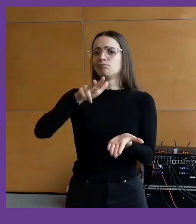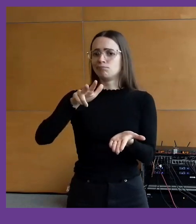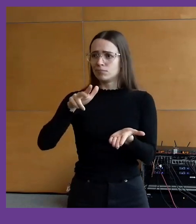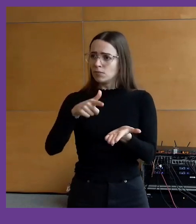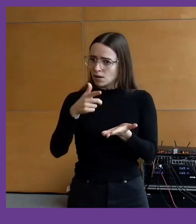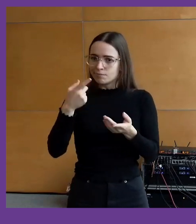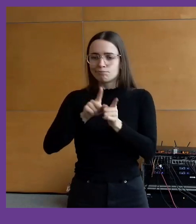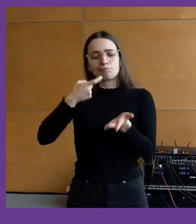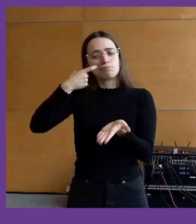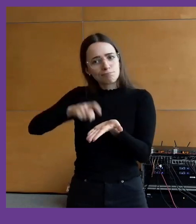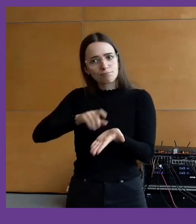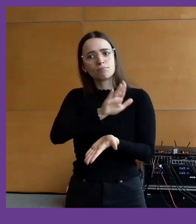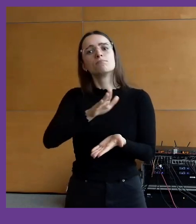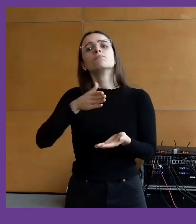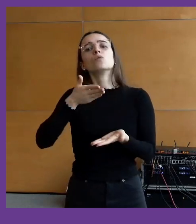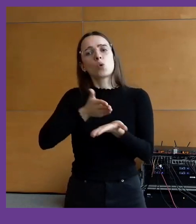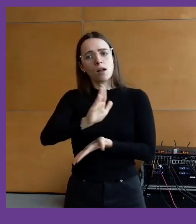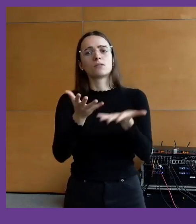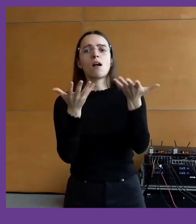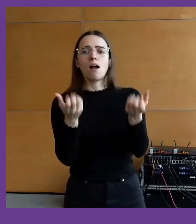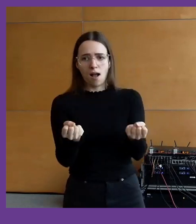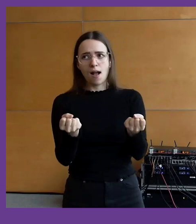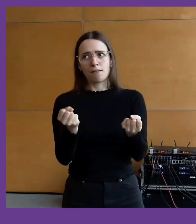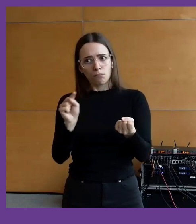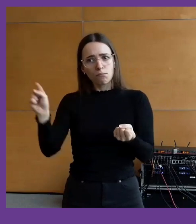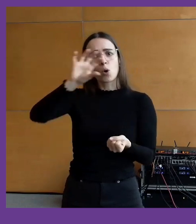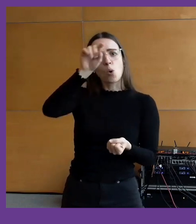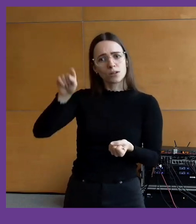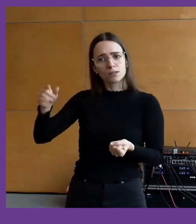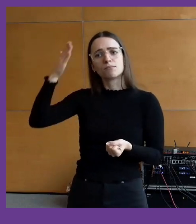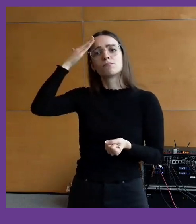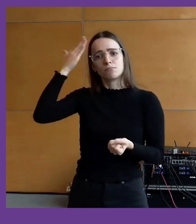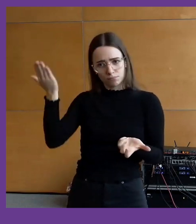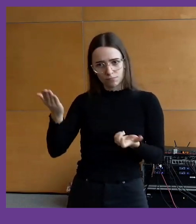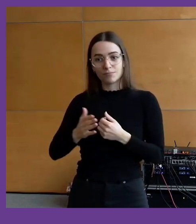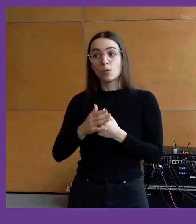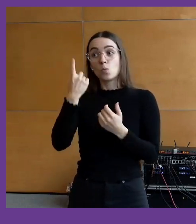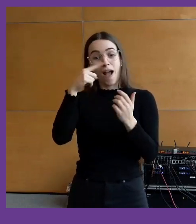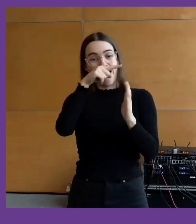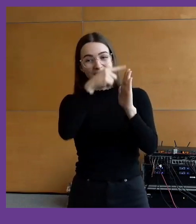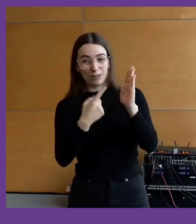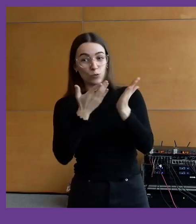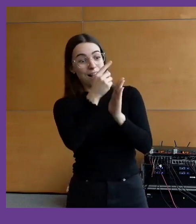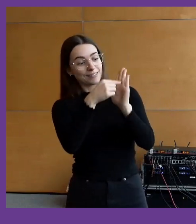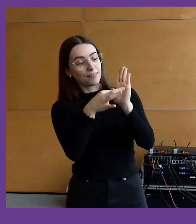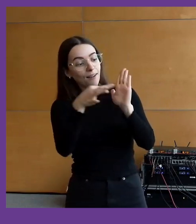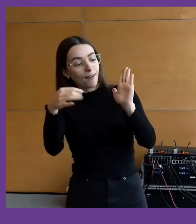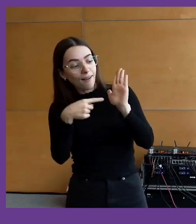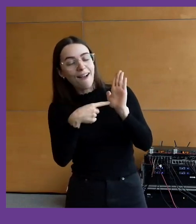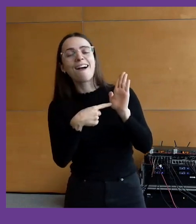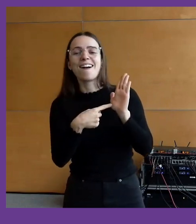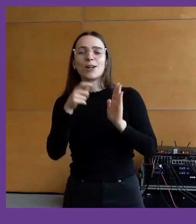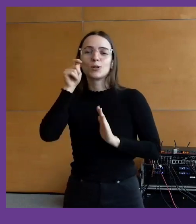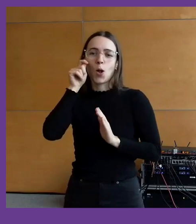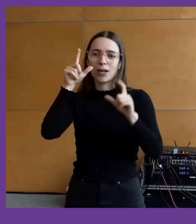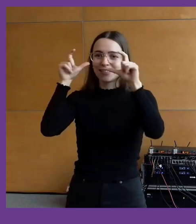also refers to tourism. And in fact, it indicates that persons with disabilities have the right, among other